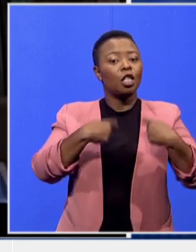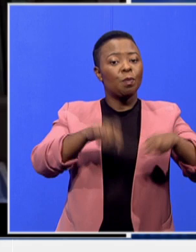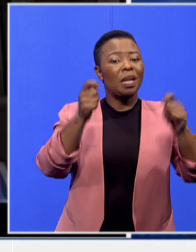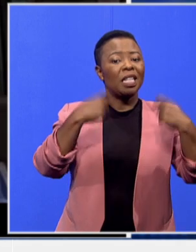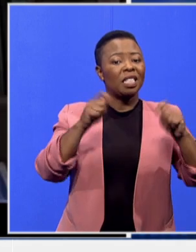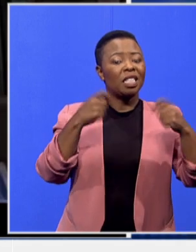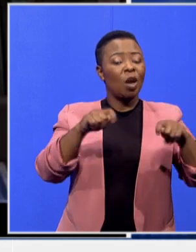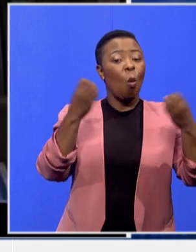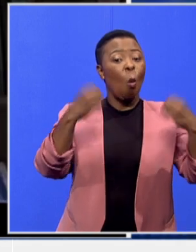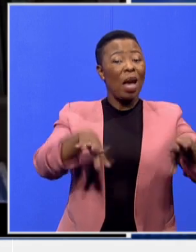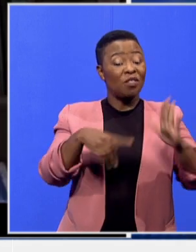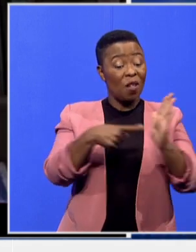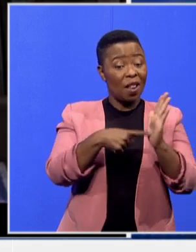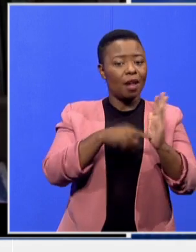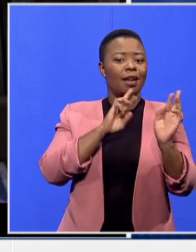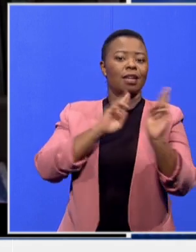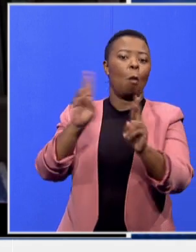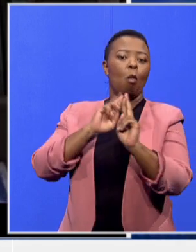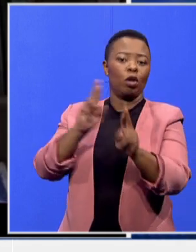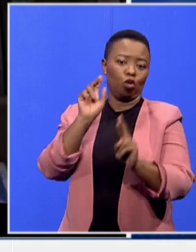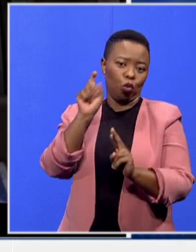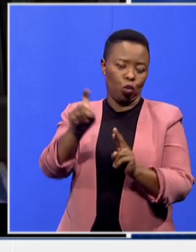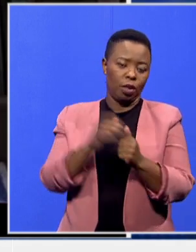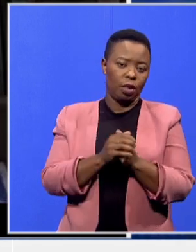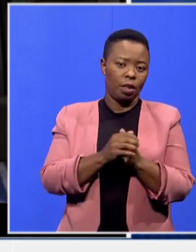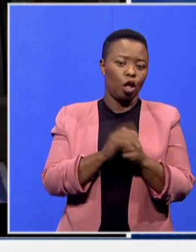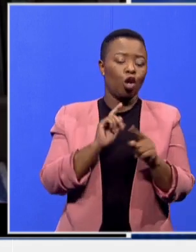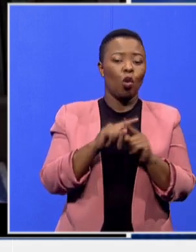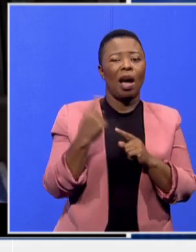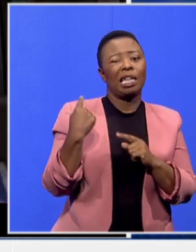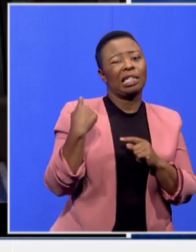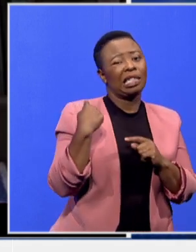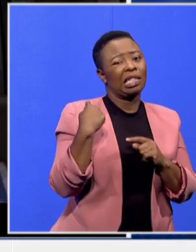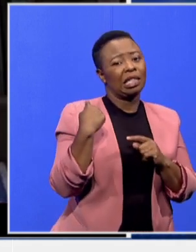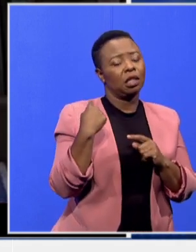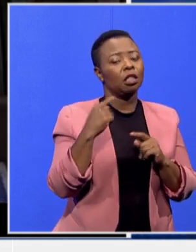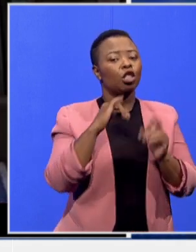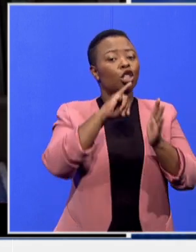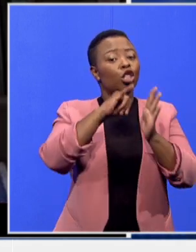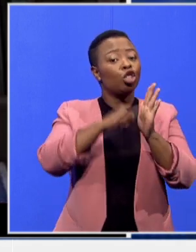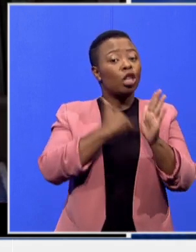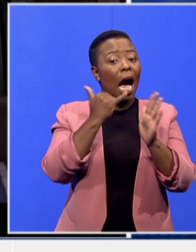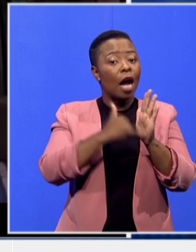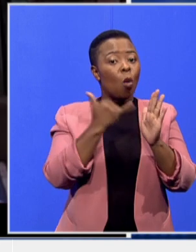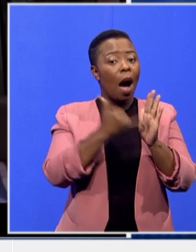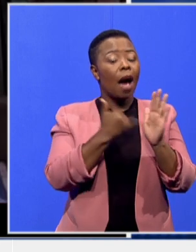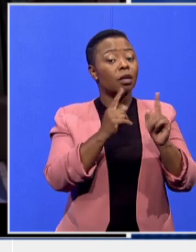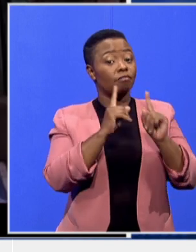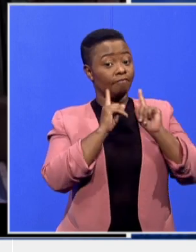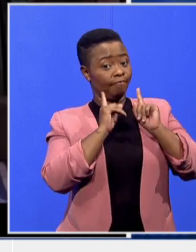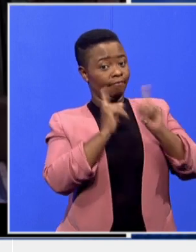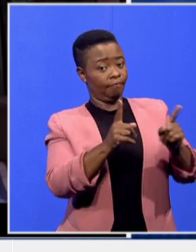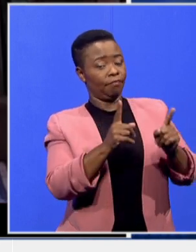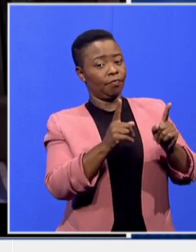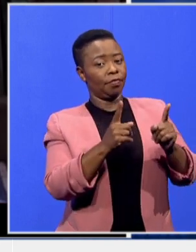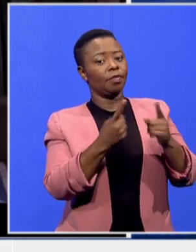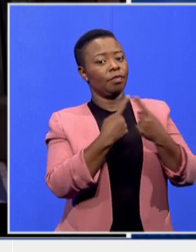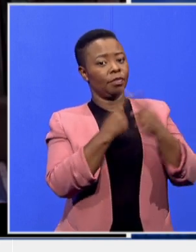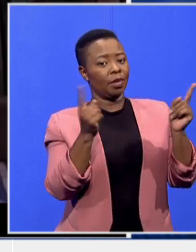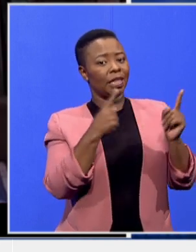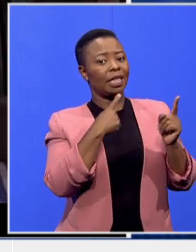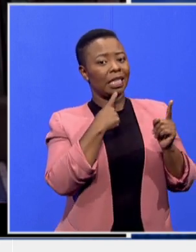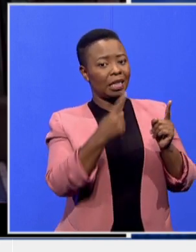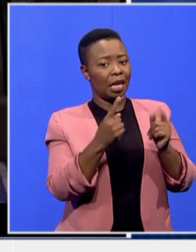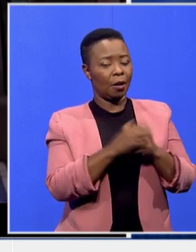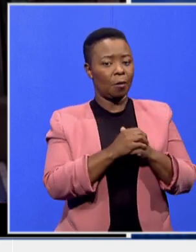What National Treasury has now done is in January, they issued an instruction note that said all